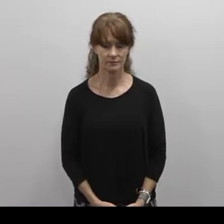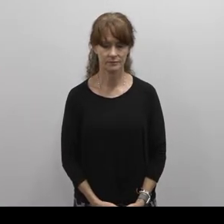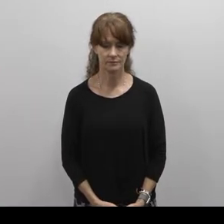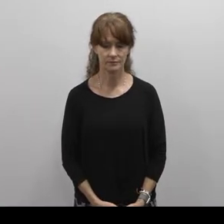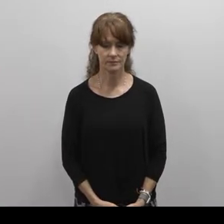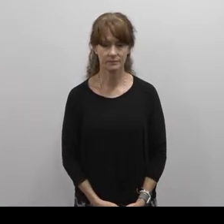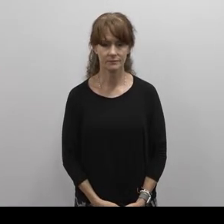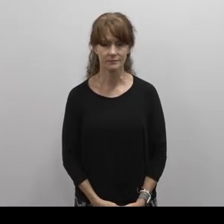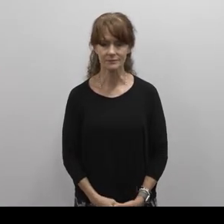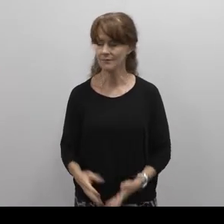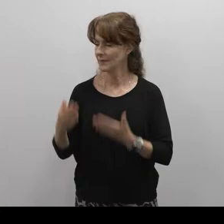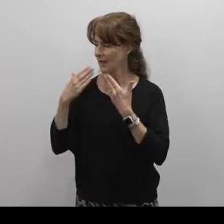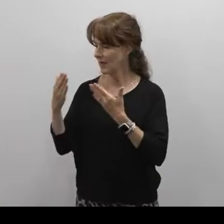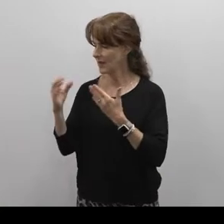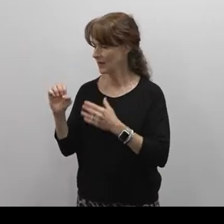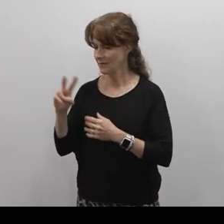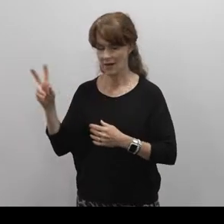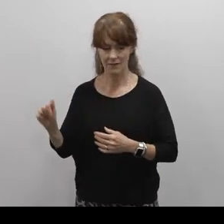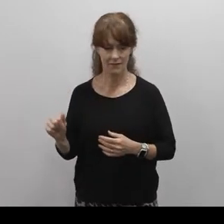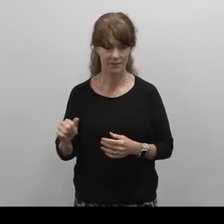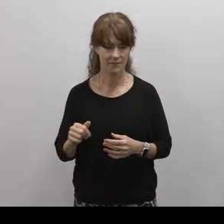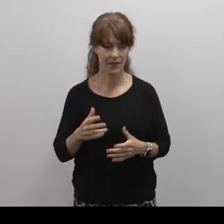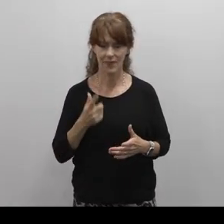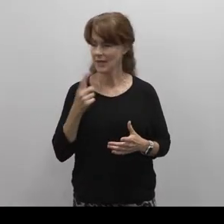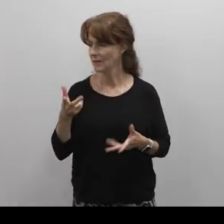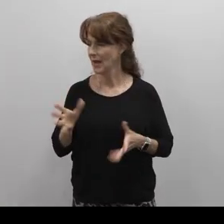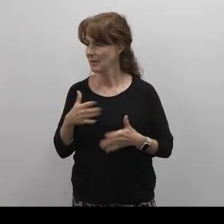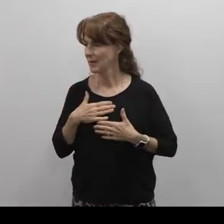Thank you, Viva. And thank you for giving me a breather.